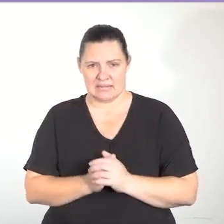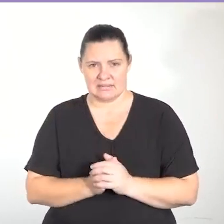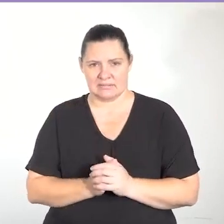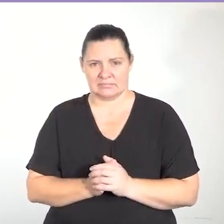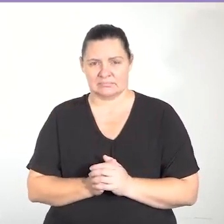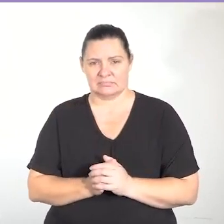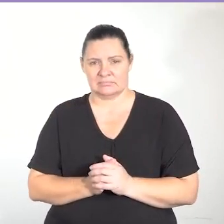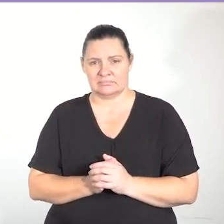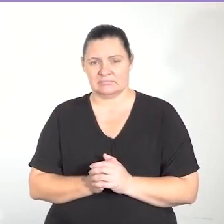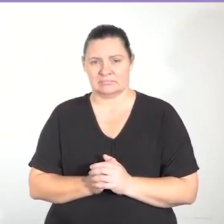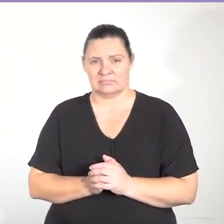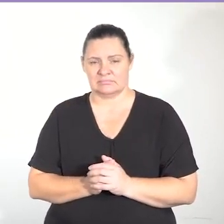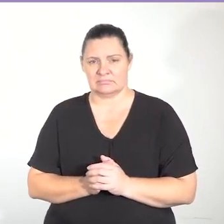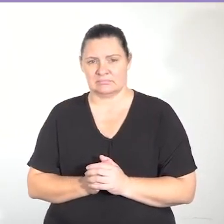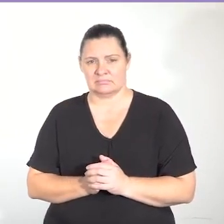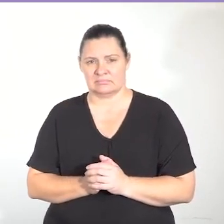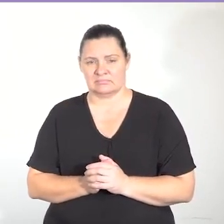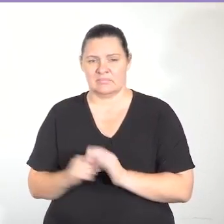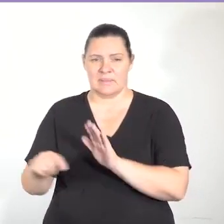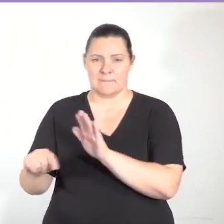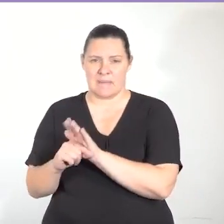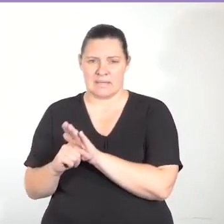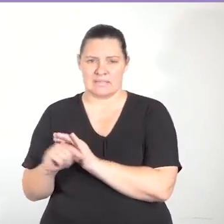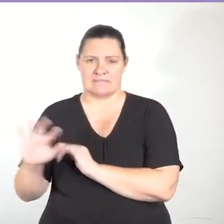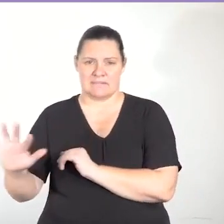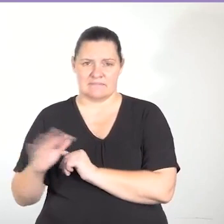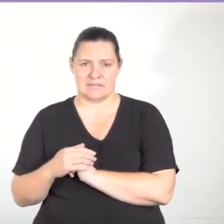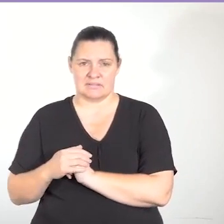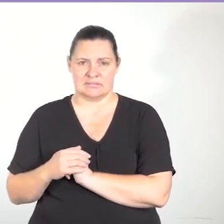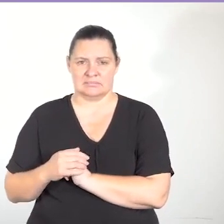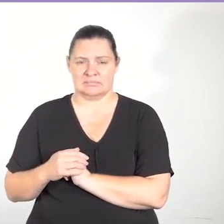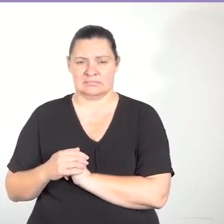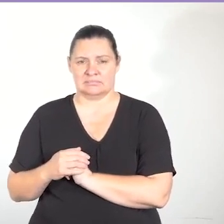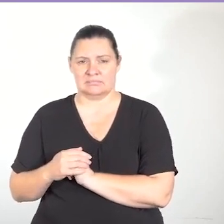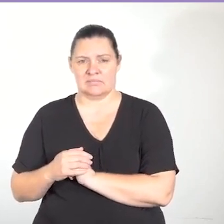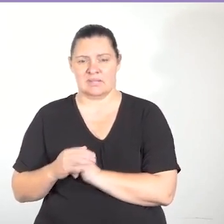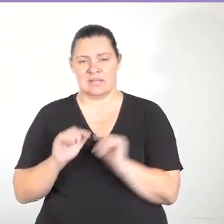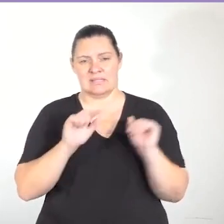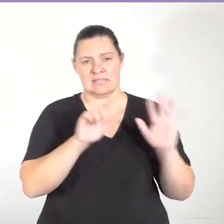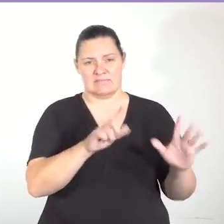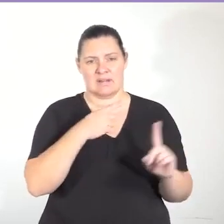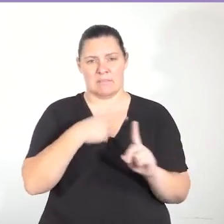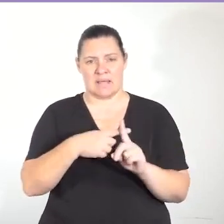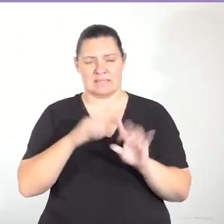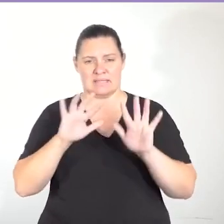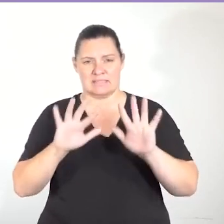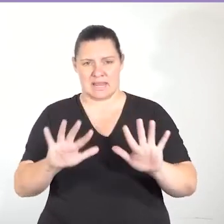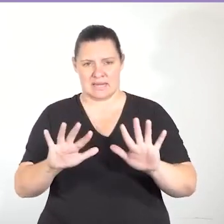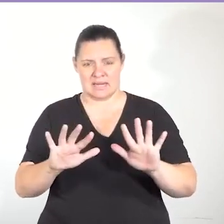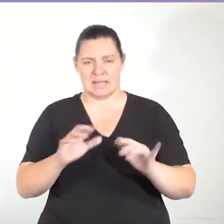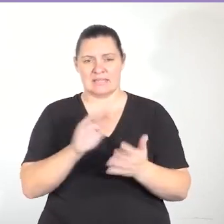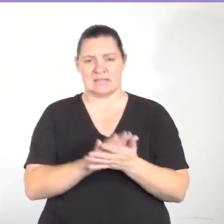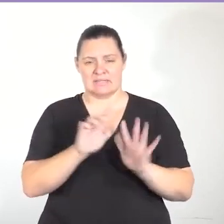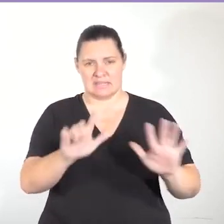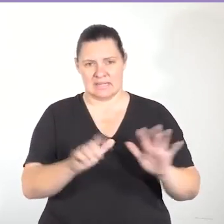10. And then we are going to minus the 5. Then I have 7 plus 10,